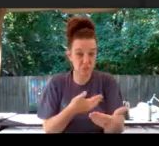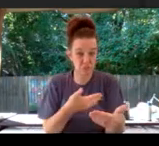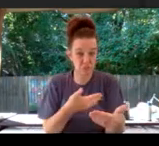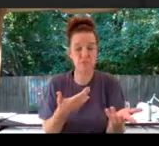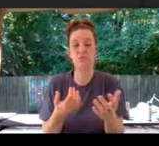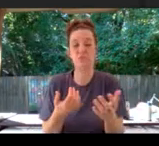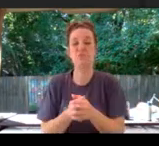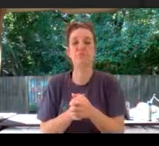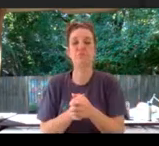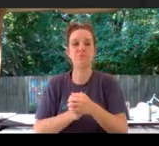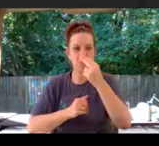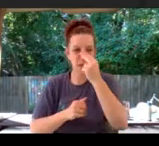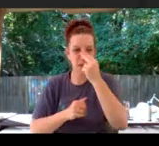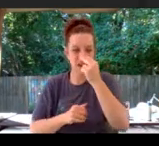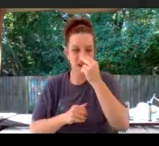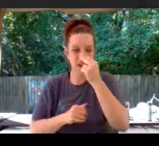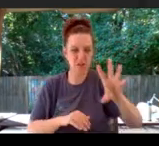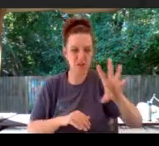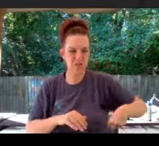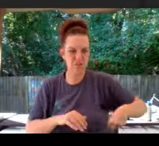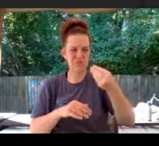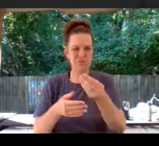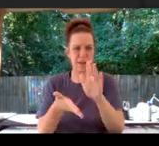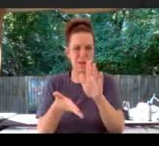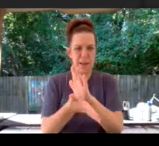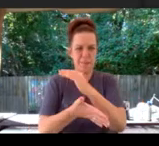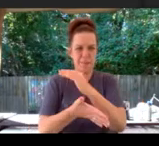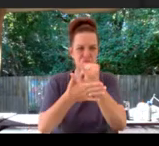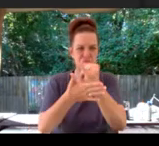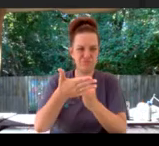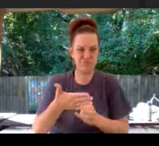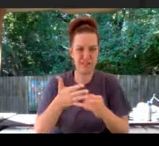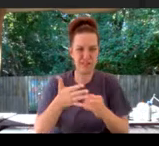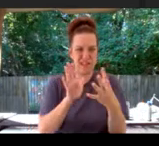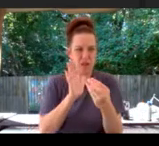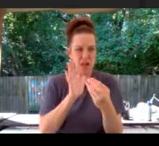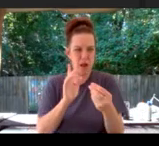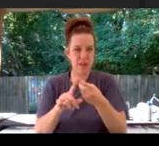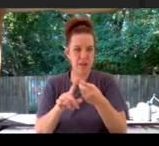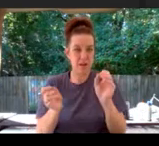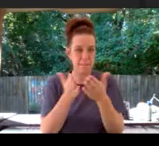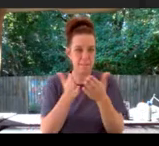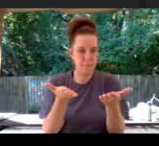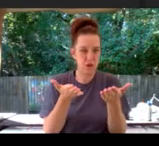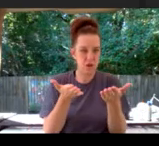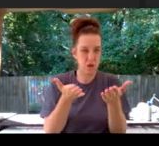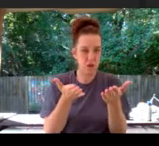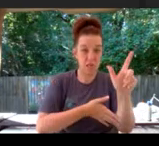Niles pulled out some diagrams he'd copied from a book at the library.